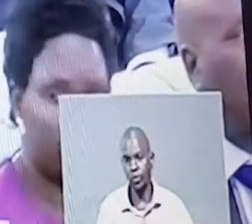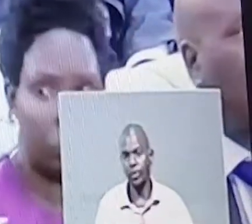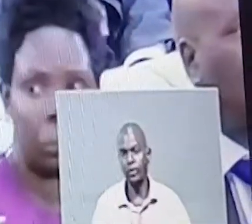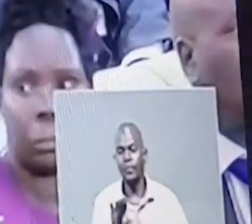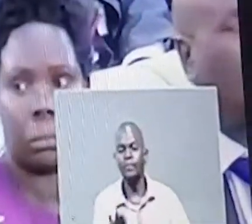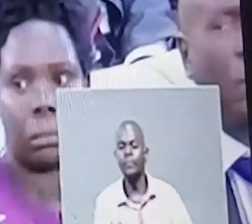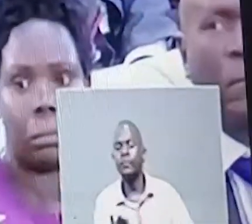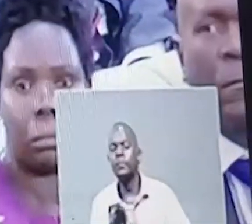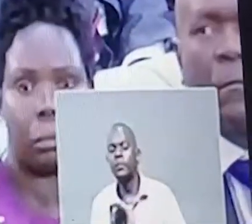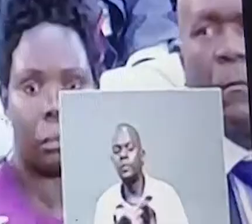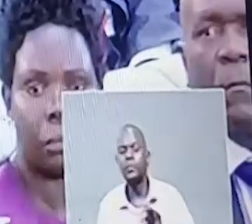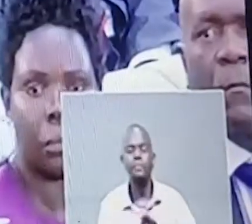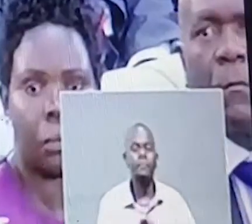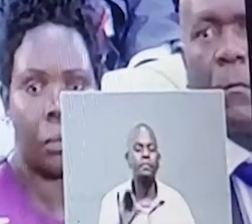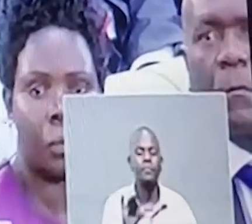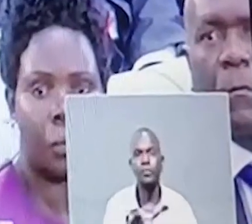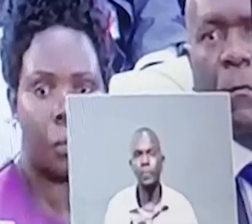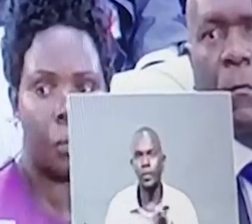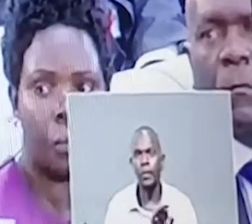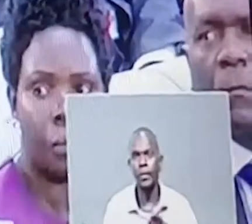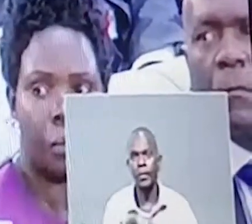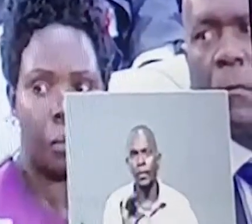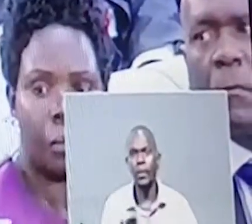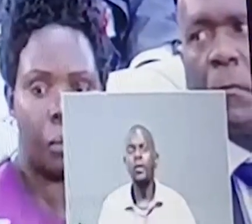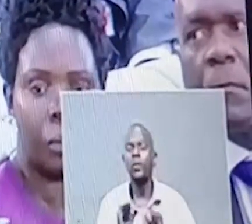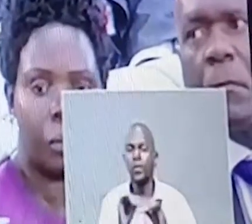We are entitled to be heard.